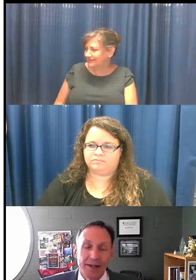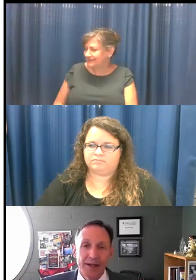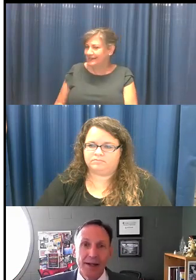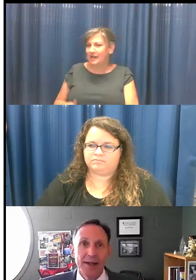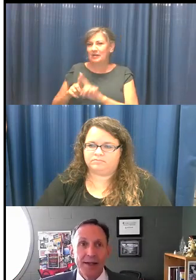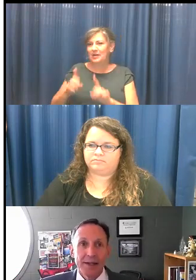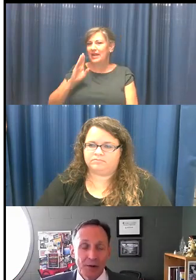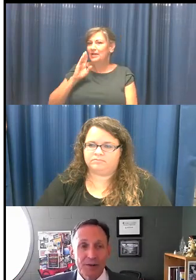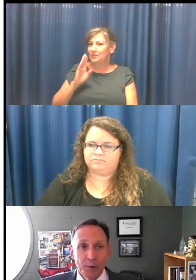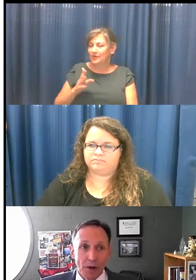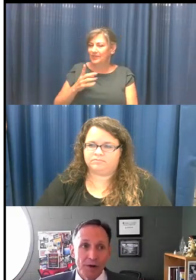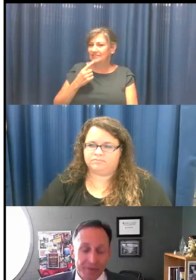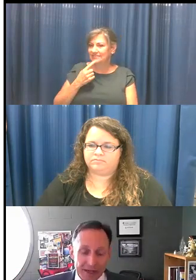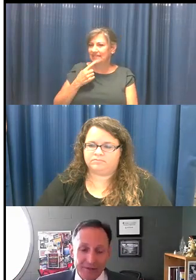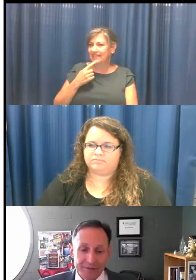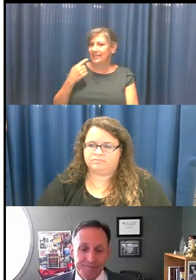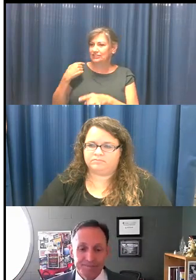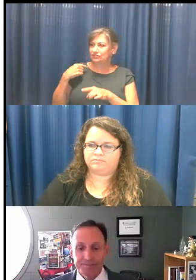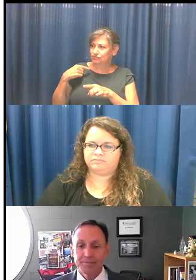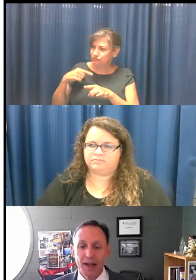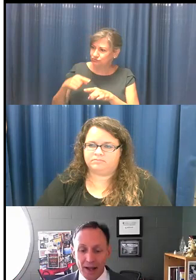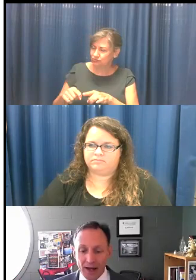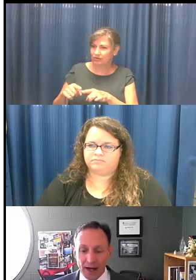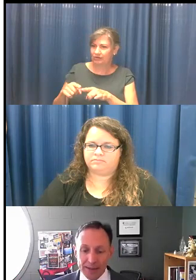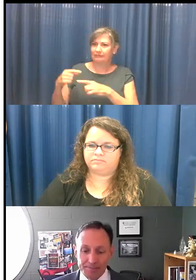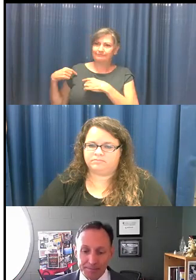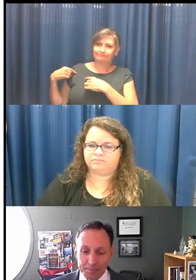that, through all of this,